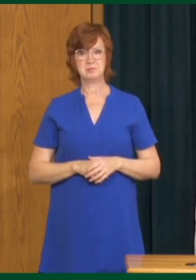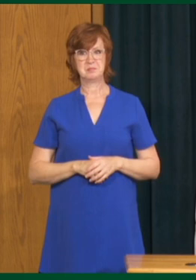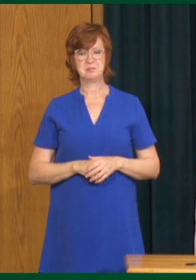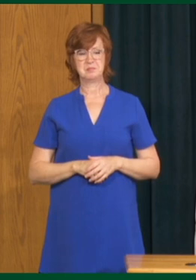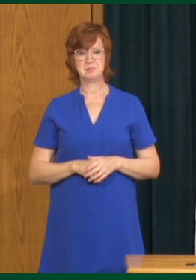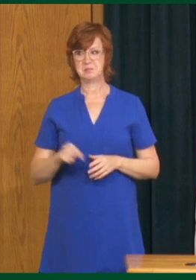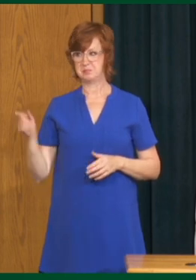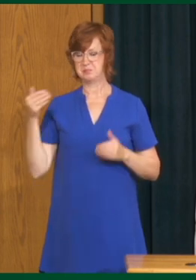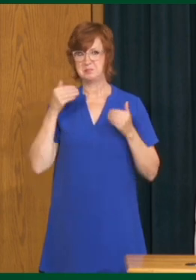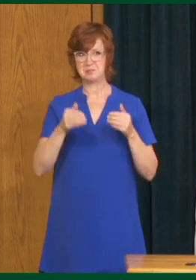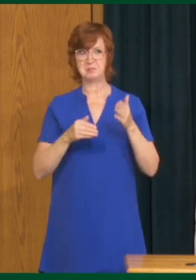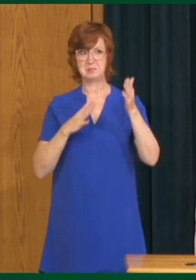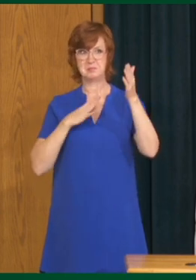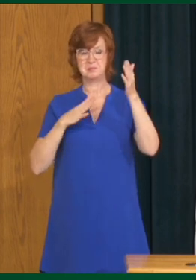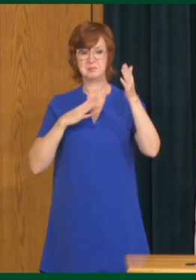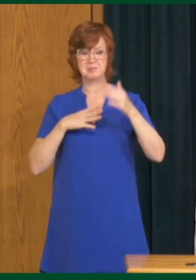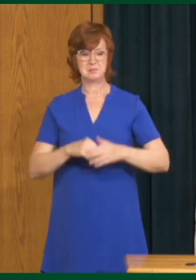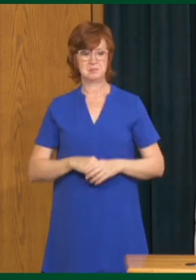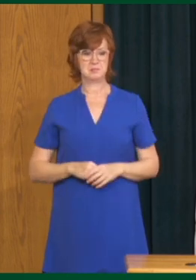Go ahead, Taylor.